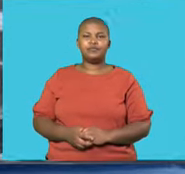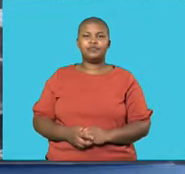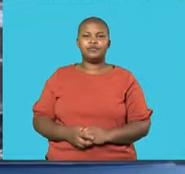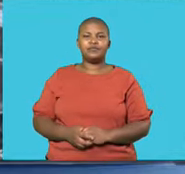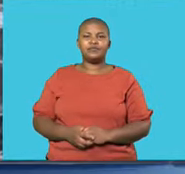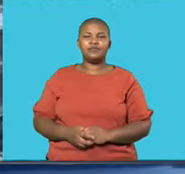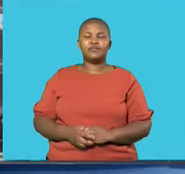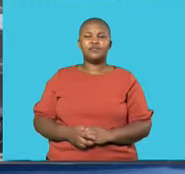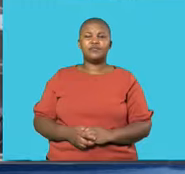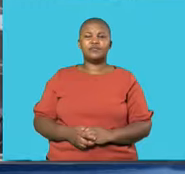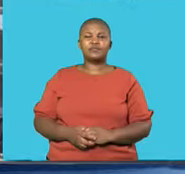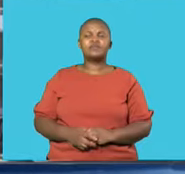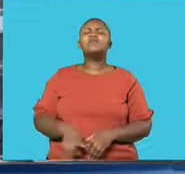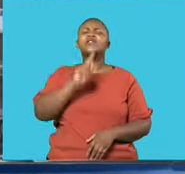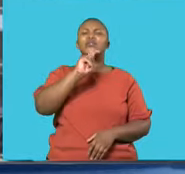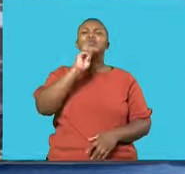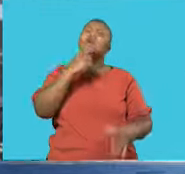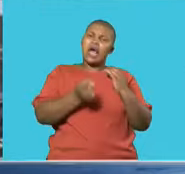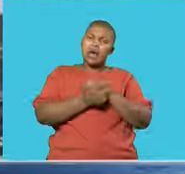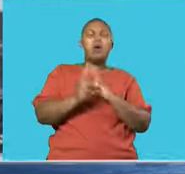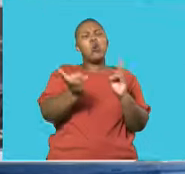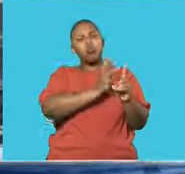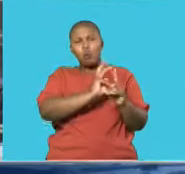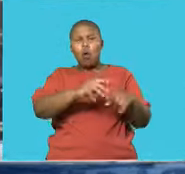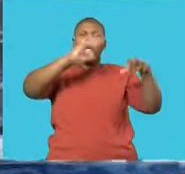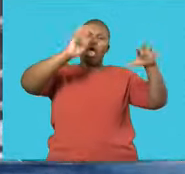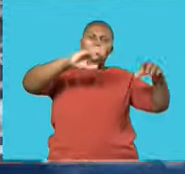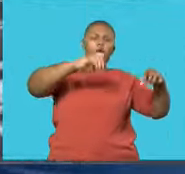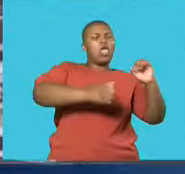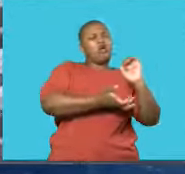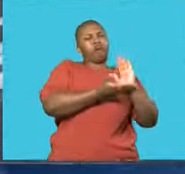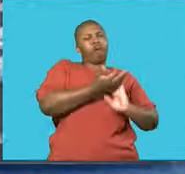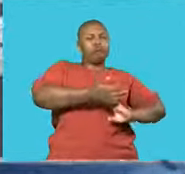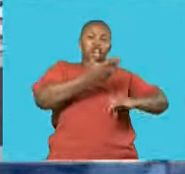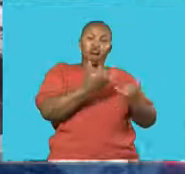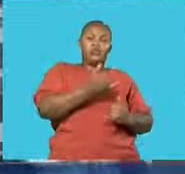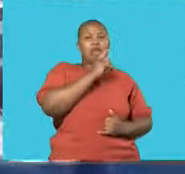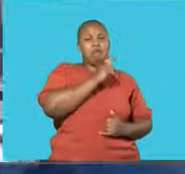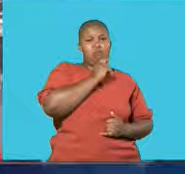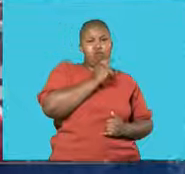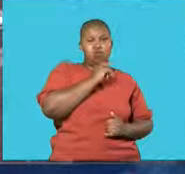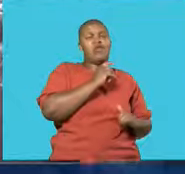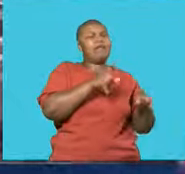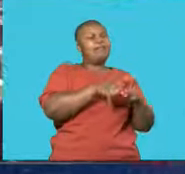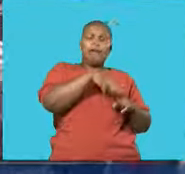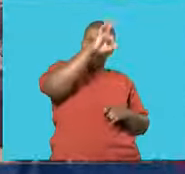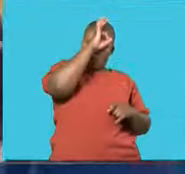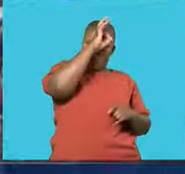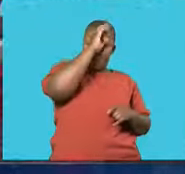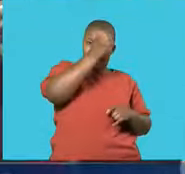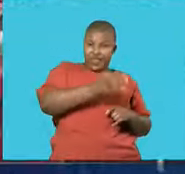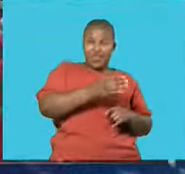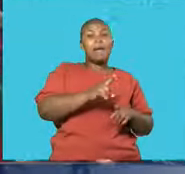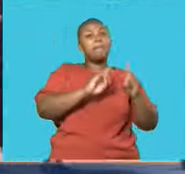Ngenkathi kuqhubeka umkhankaso oxwayisa ngezikhukhula emphakathini waseStjwetla namhlanje ngezikhathi zasekuseni omphakathi kanye namaphoyisa omphakathi